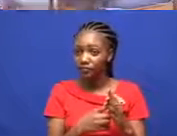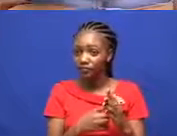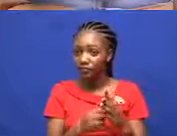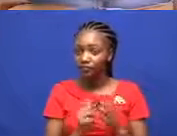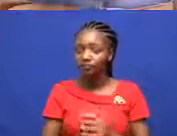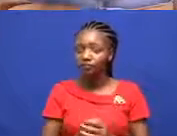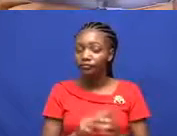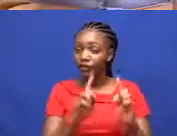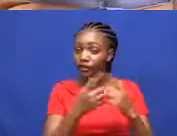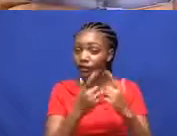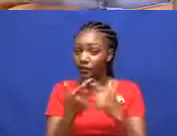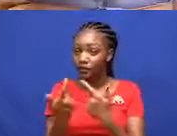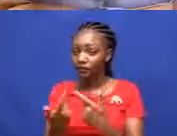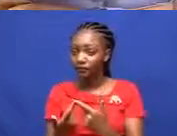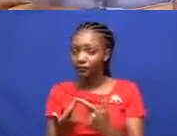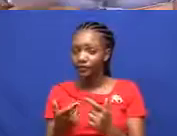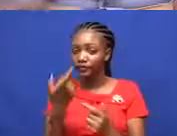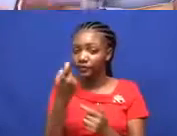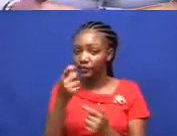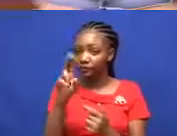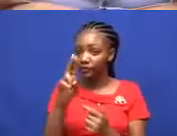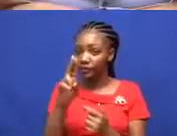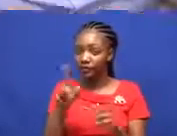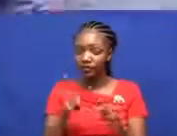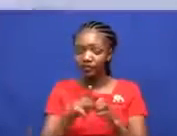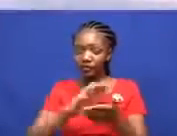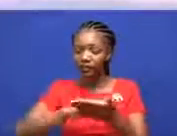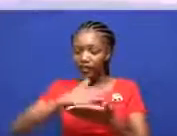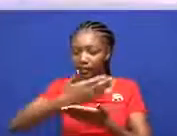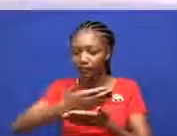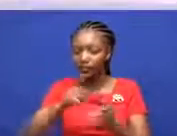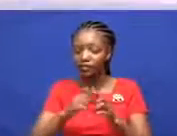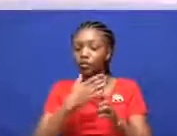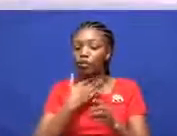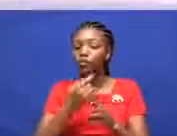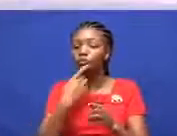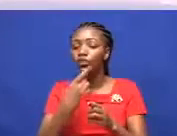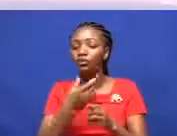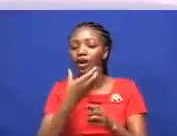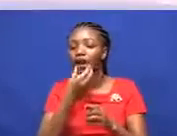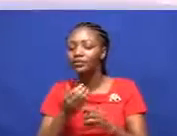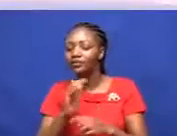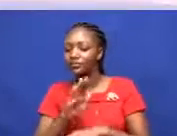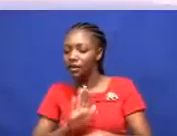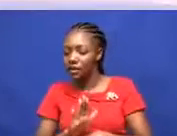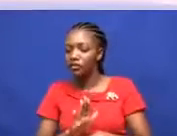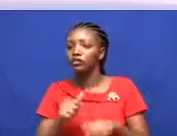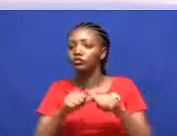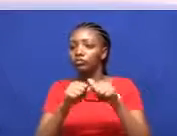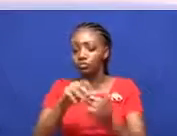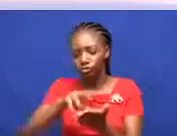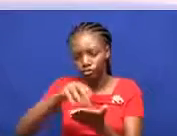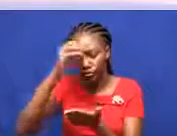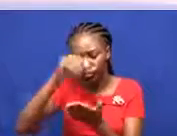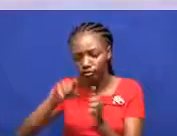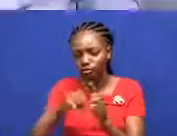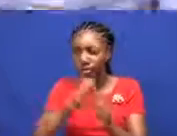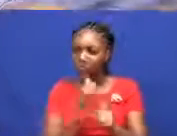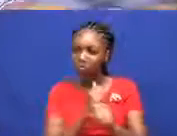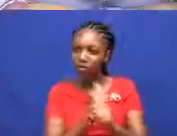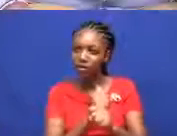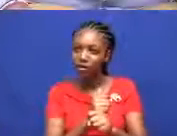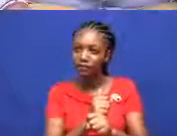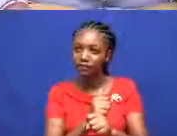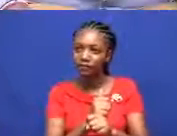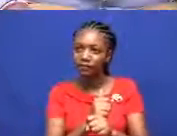decks, a TV set, a laptop, just, you know, to make sure that his boy pursues his dreams to the fullest. Quite